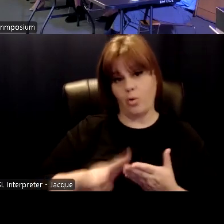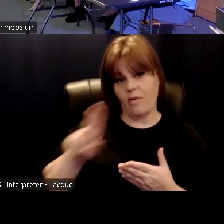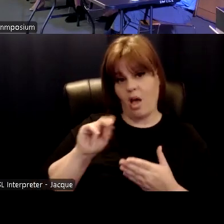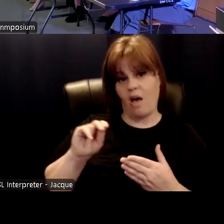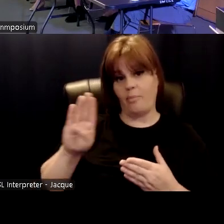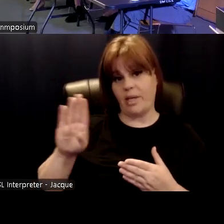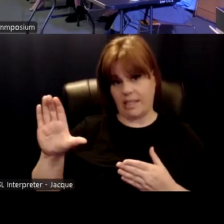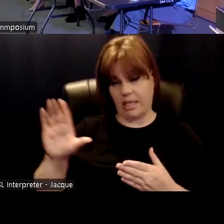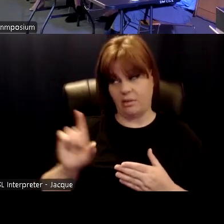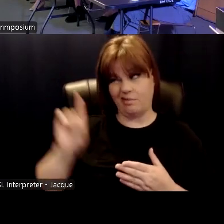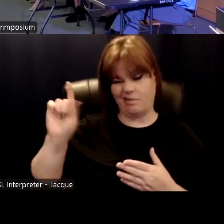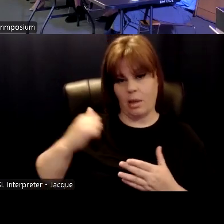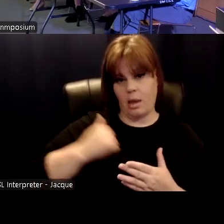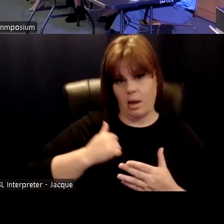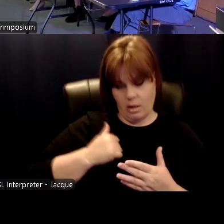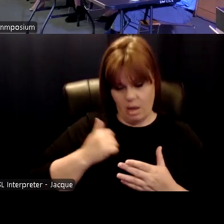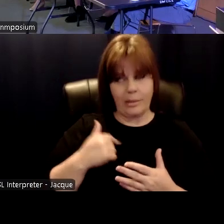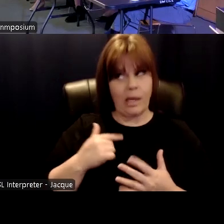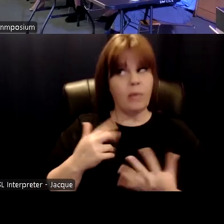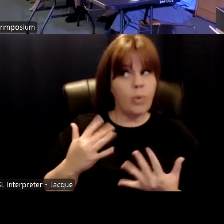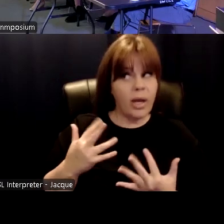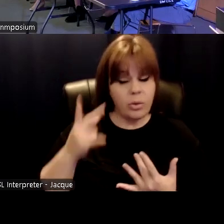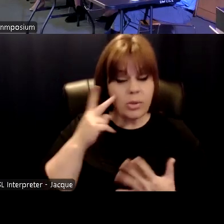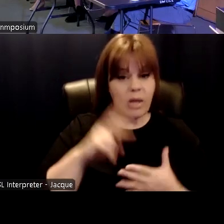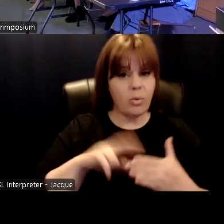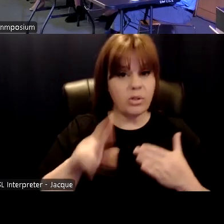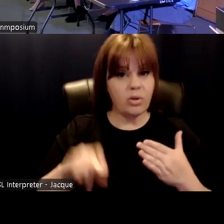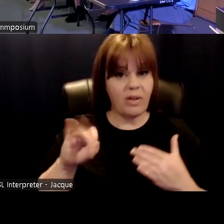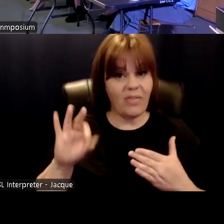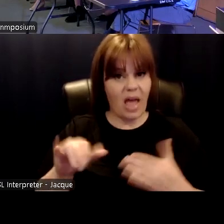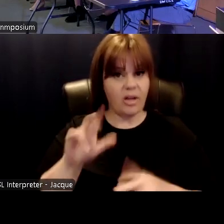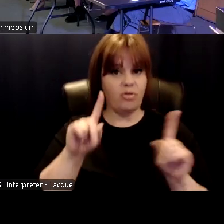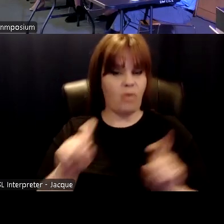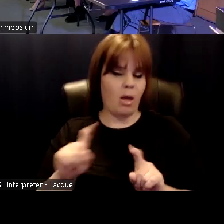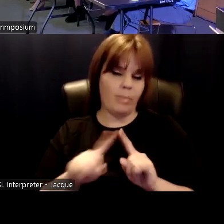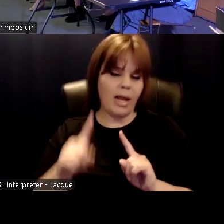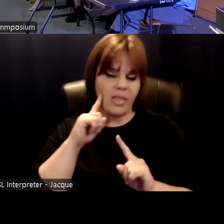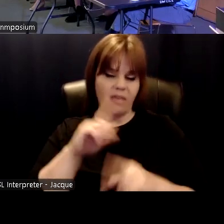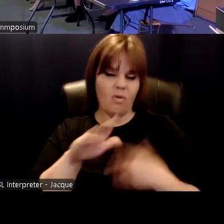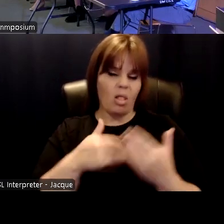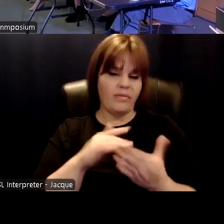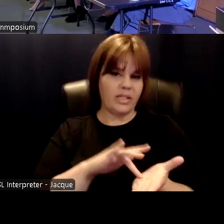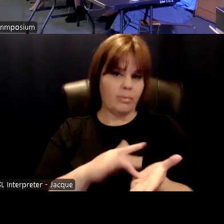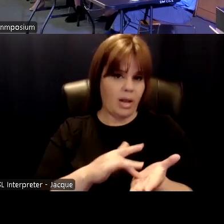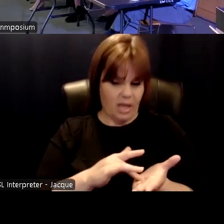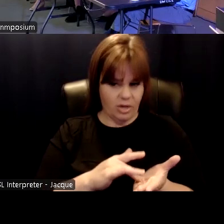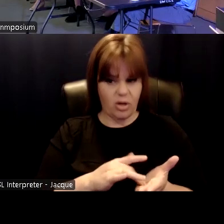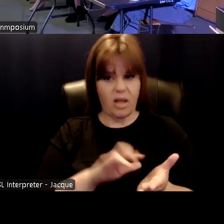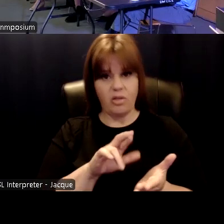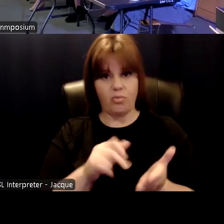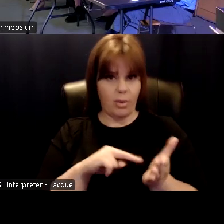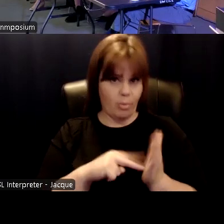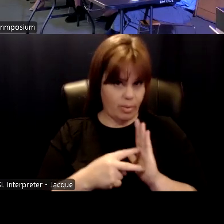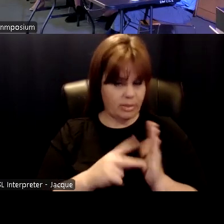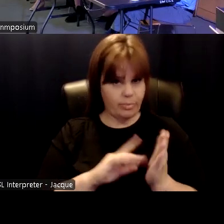I'm anxiously awaiting the results of that clinical trial. But I think for all of these medications and the repurposed medications and